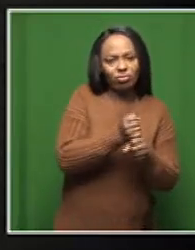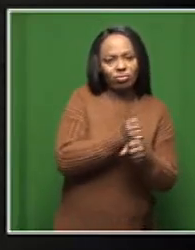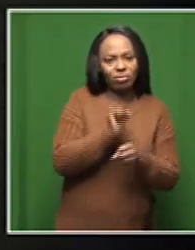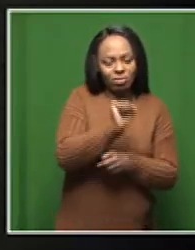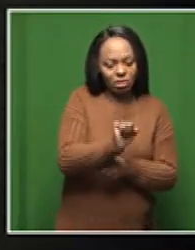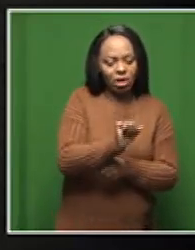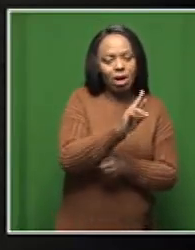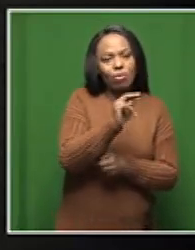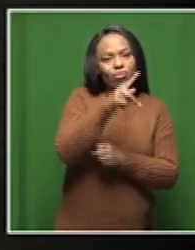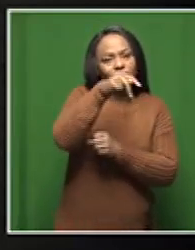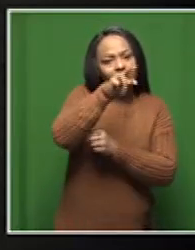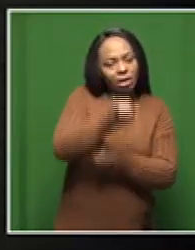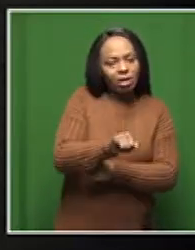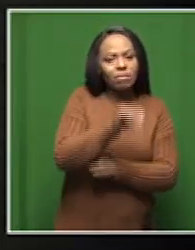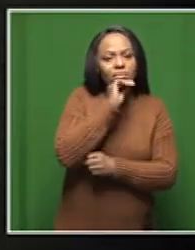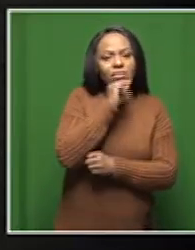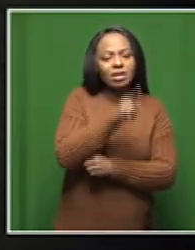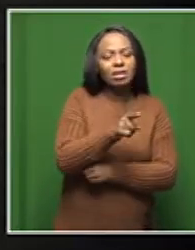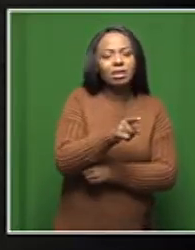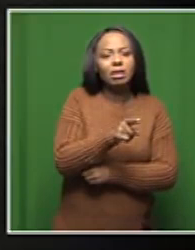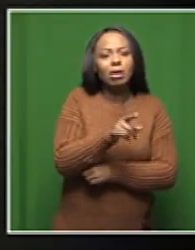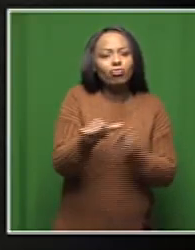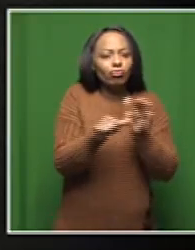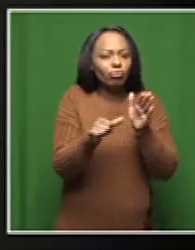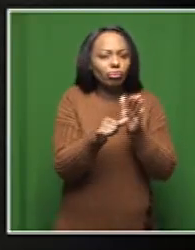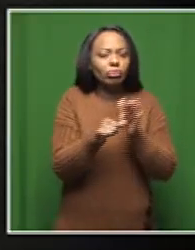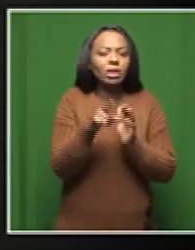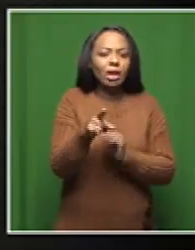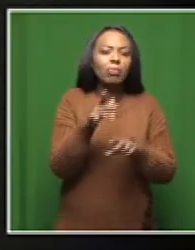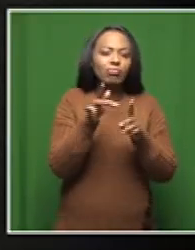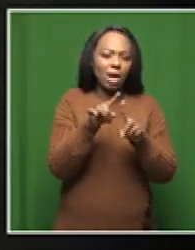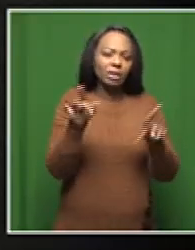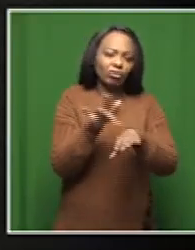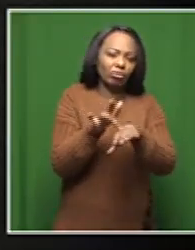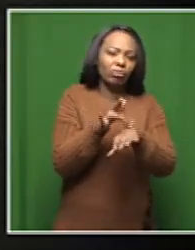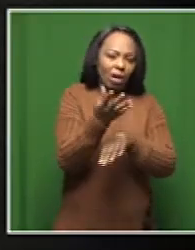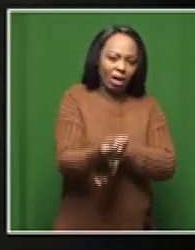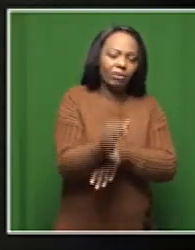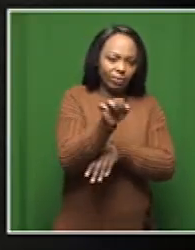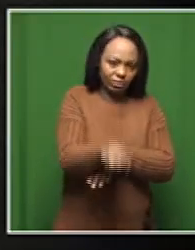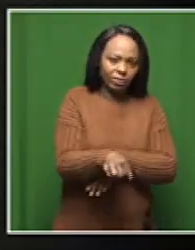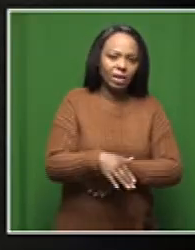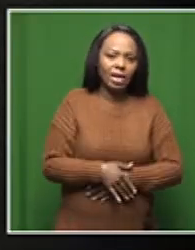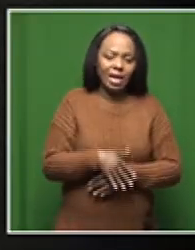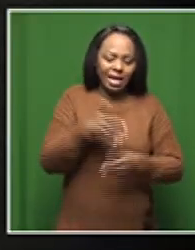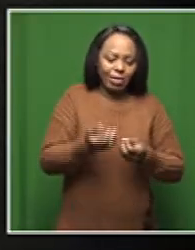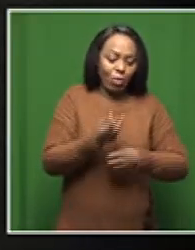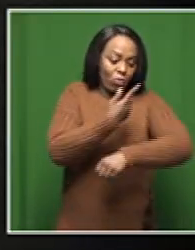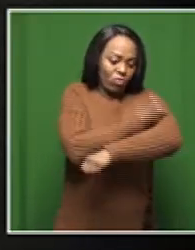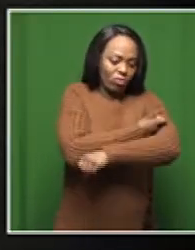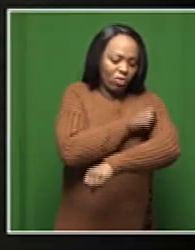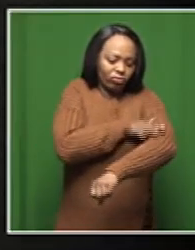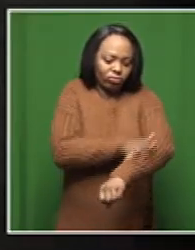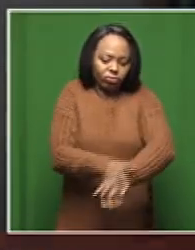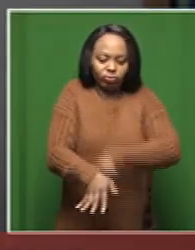of the virus. It's a little fragment molecule which is very fragile. So it gets into the muscle cell and it doesn't last for